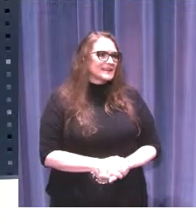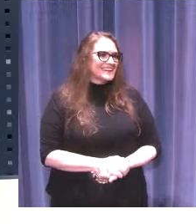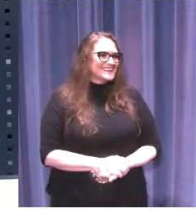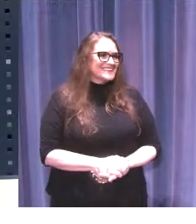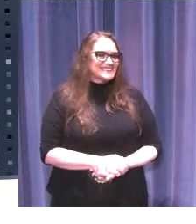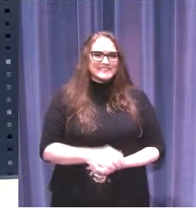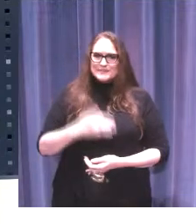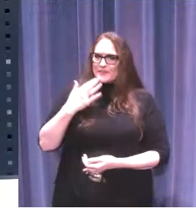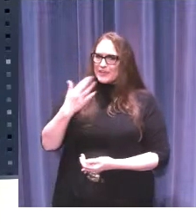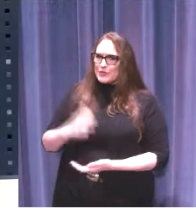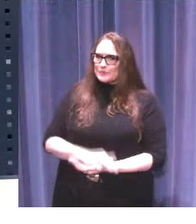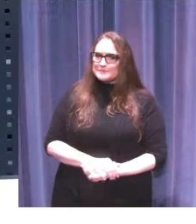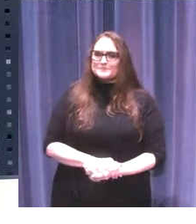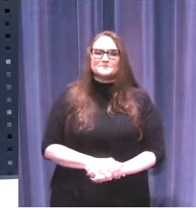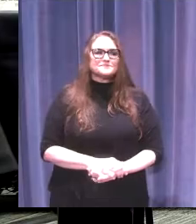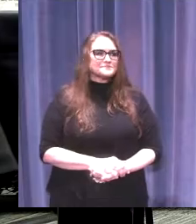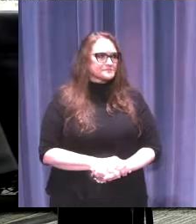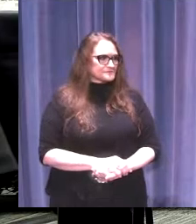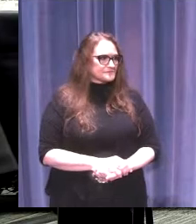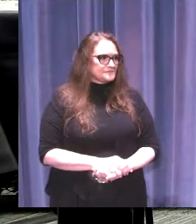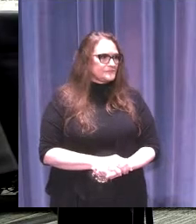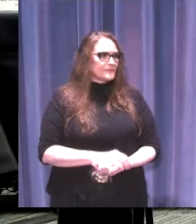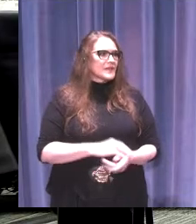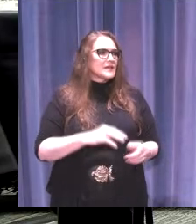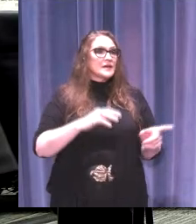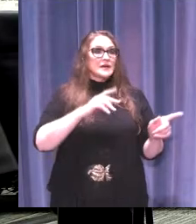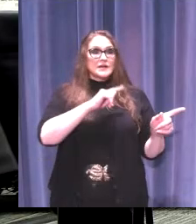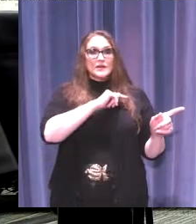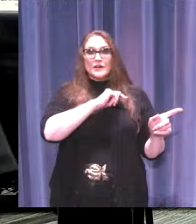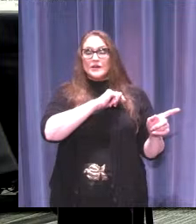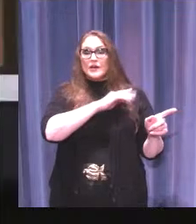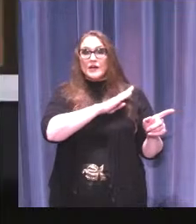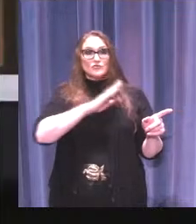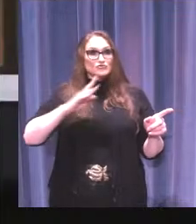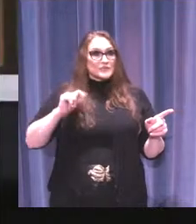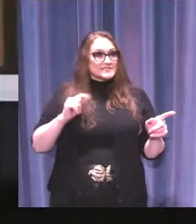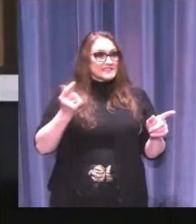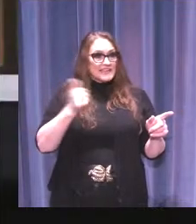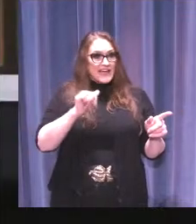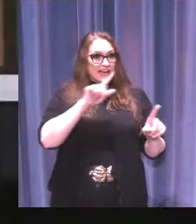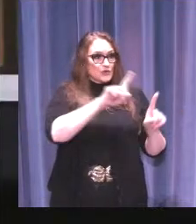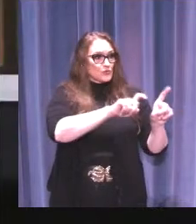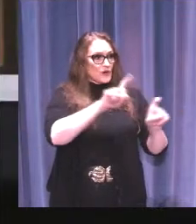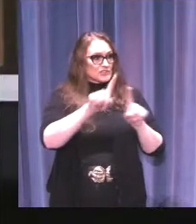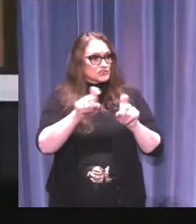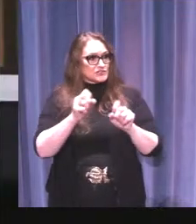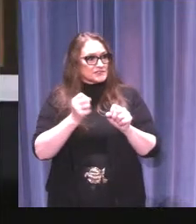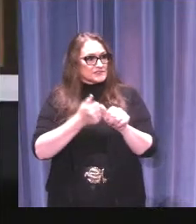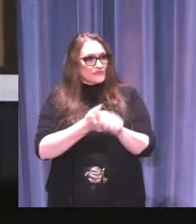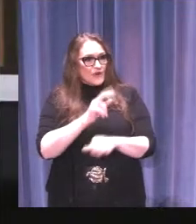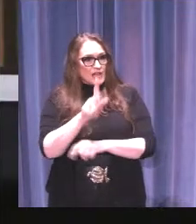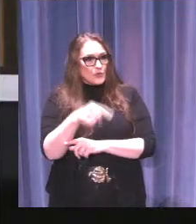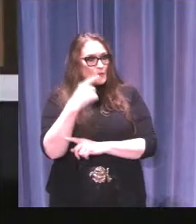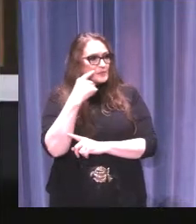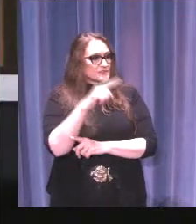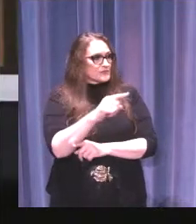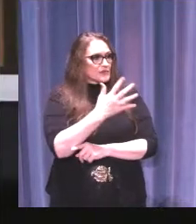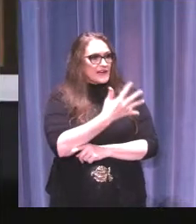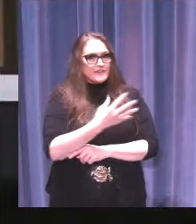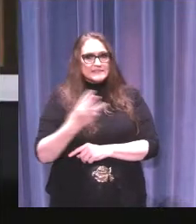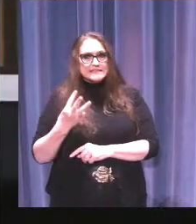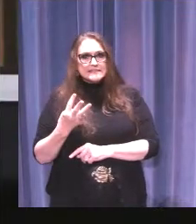Thank you. Trustees, are there any questions, follow-ups for 5 and